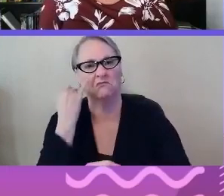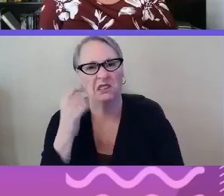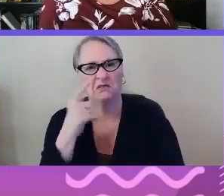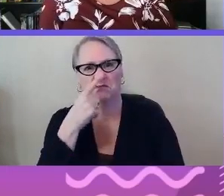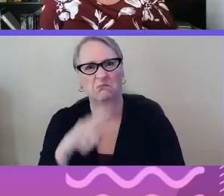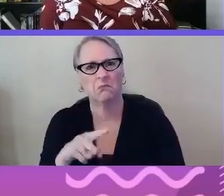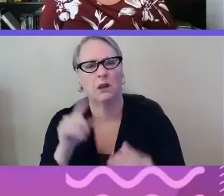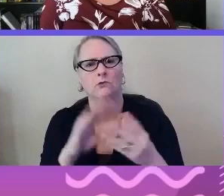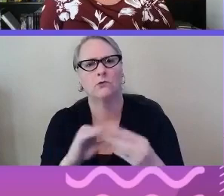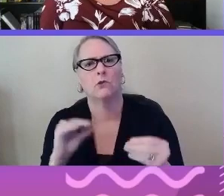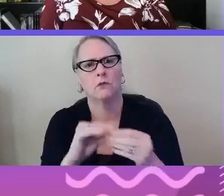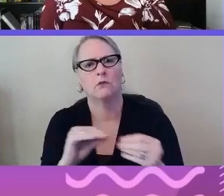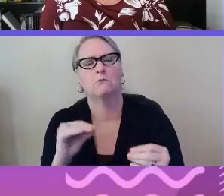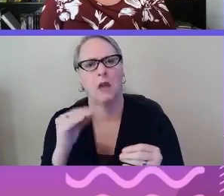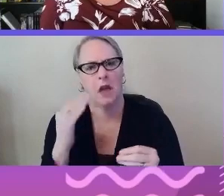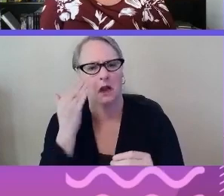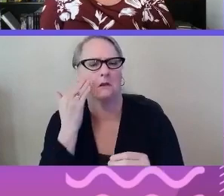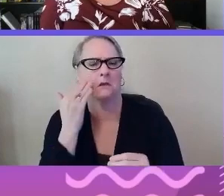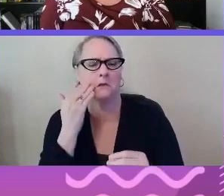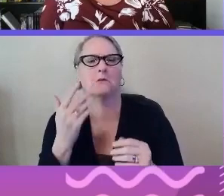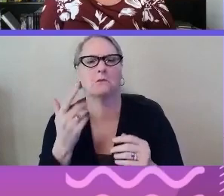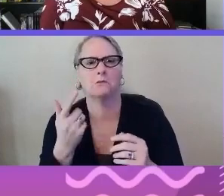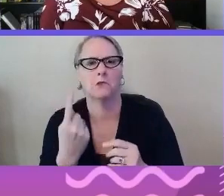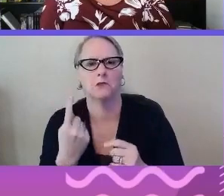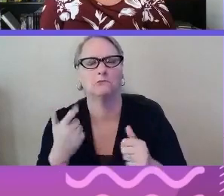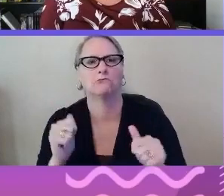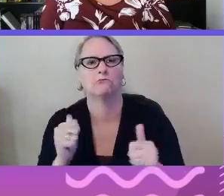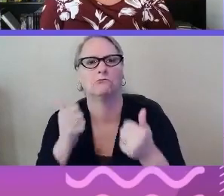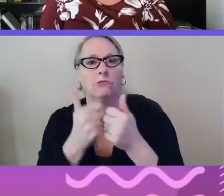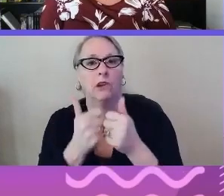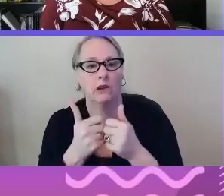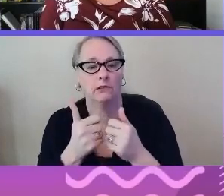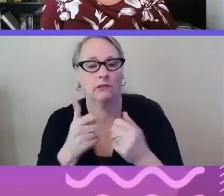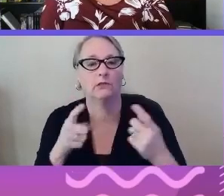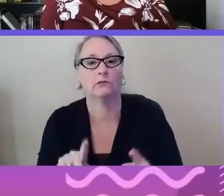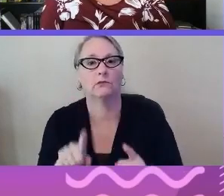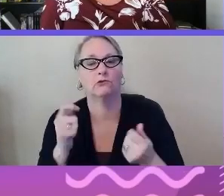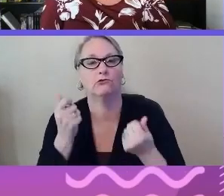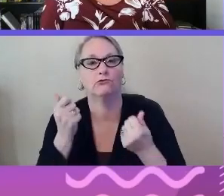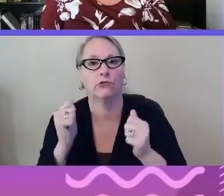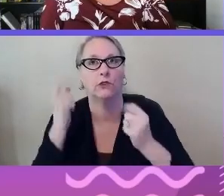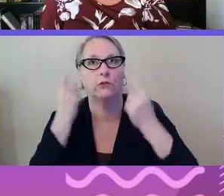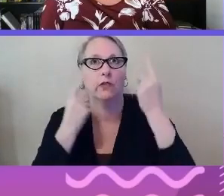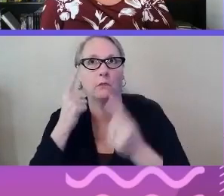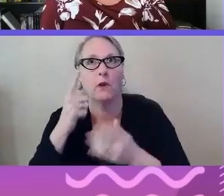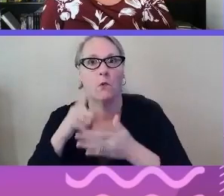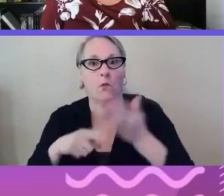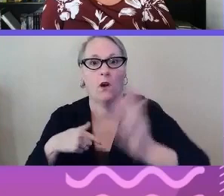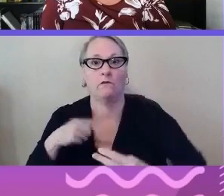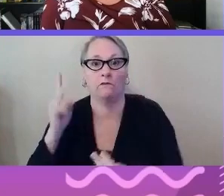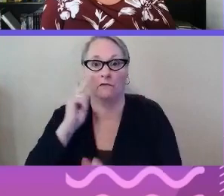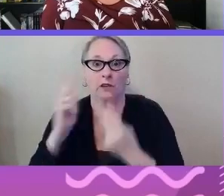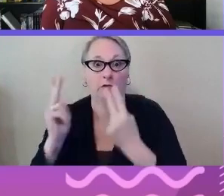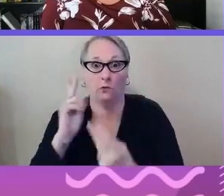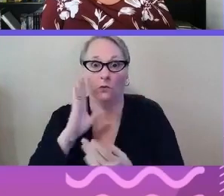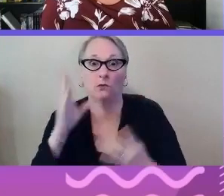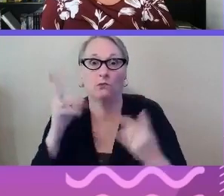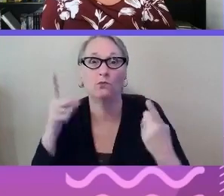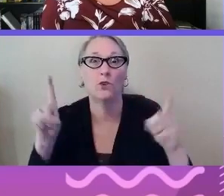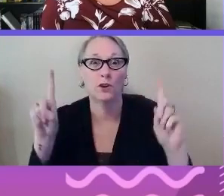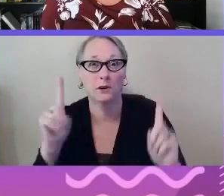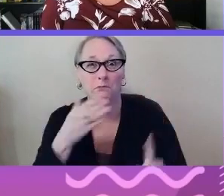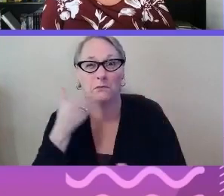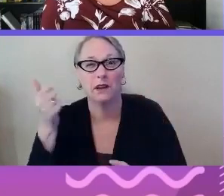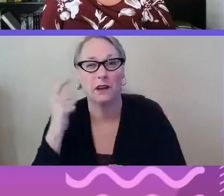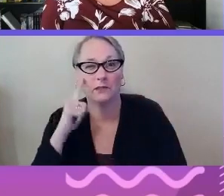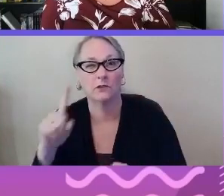I know one of the challenges when you're trying to think about what visuals might work best when you're using it with a story for students